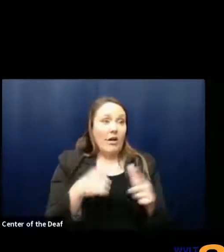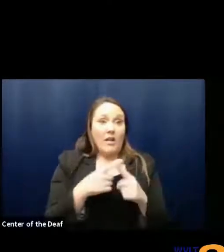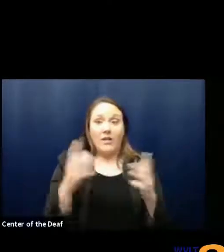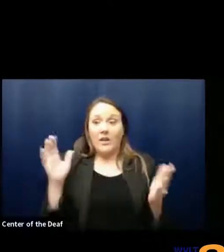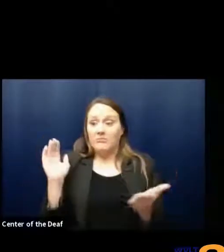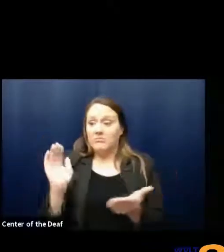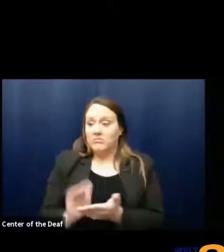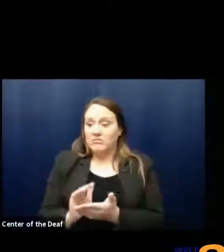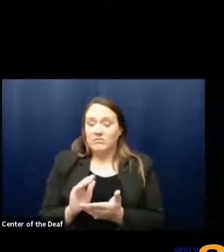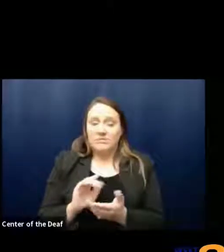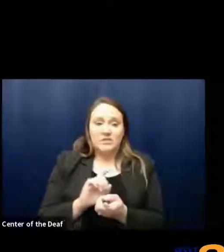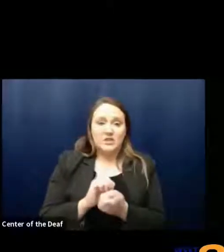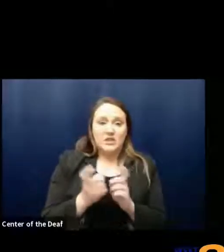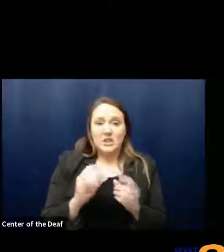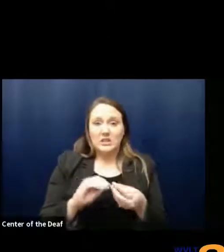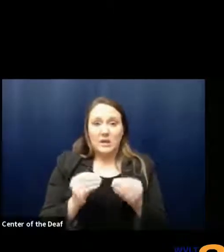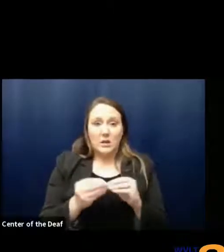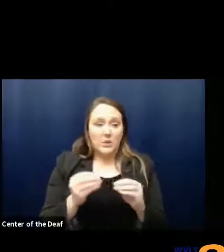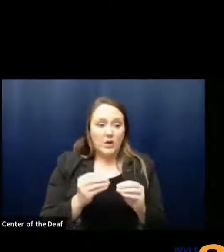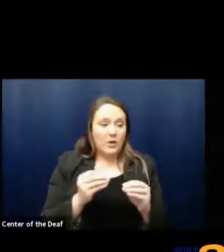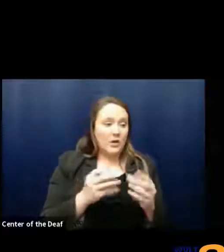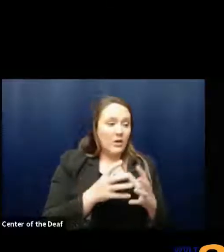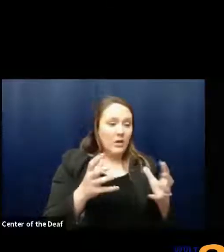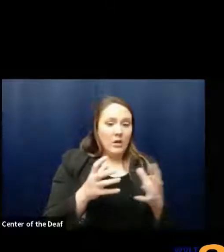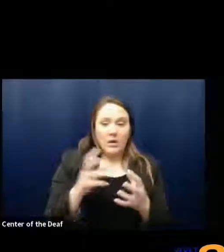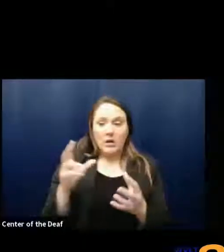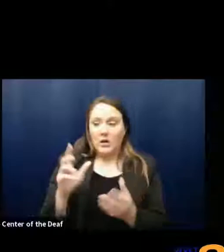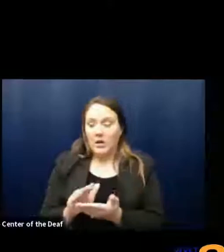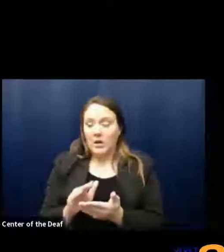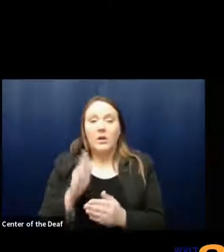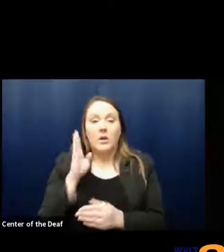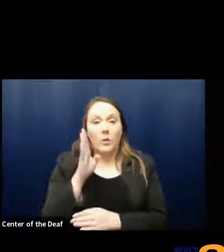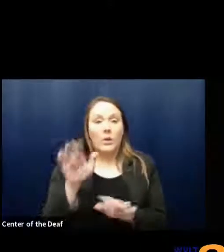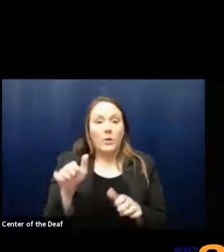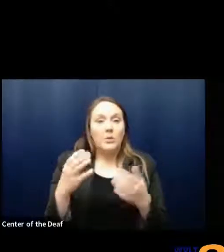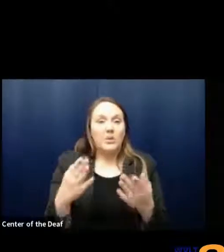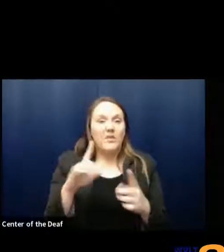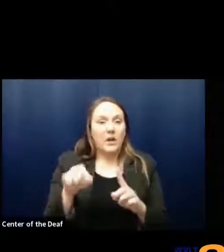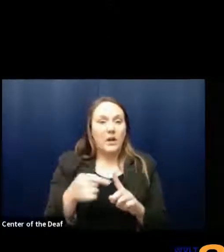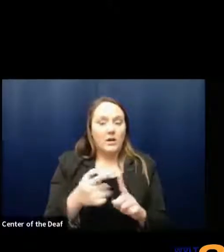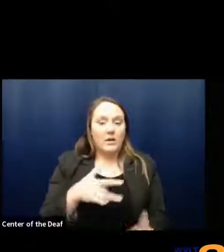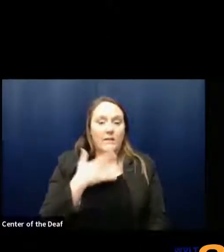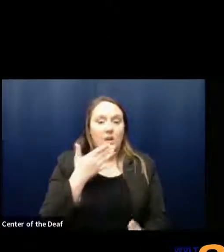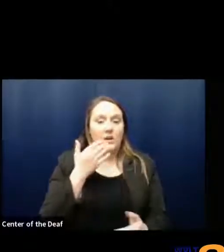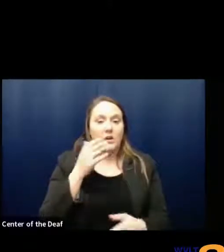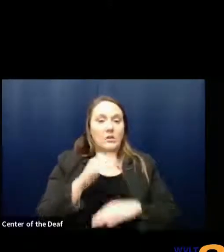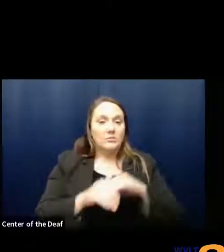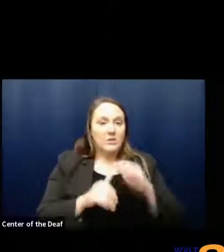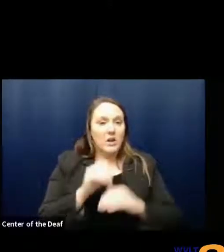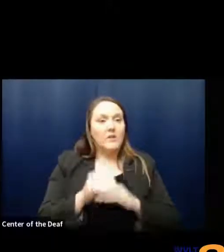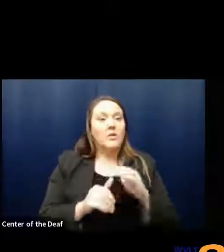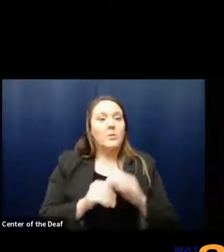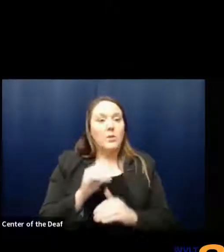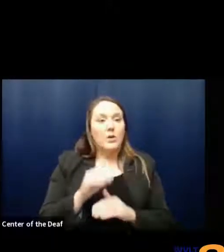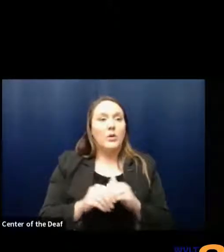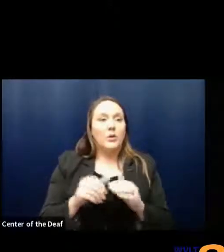So again, we are telling you, we will provide the number when we feel comfortable and confident that the number is close to what we'll